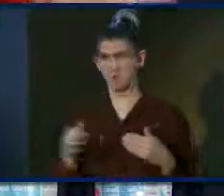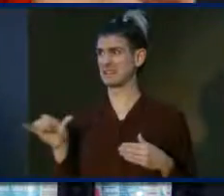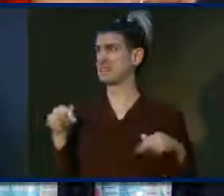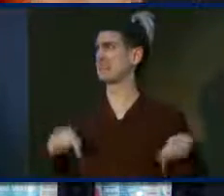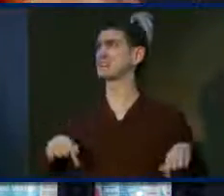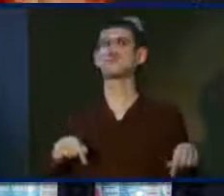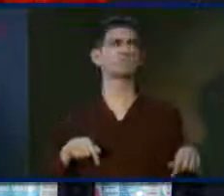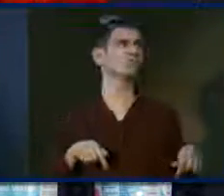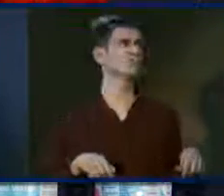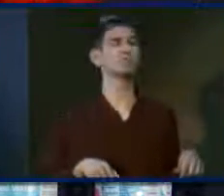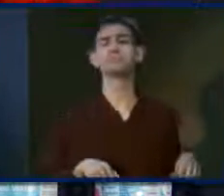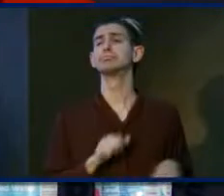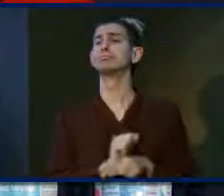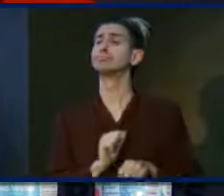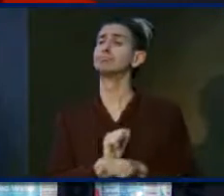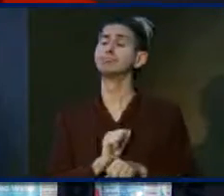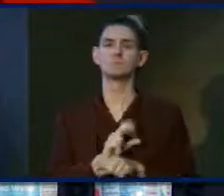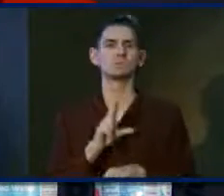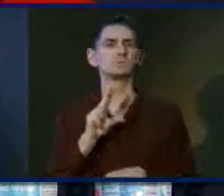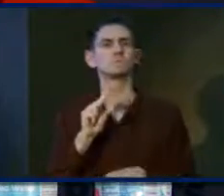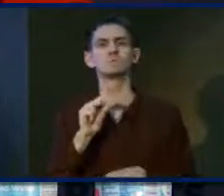the masses.